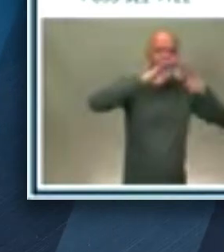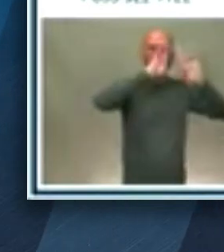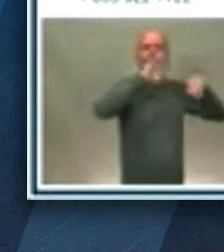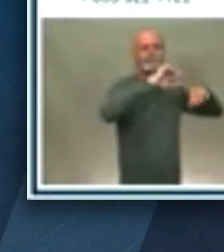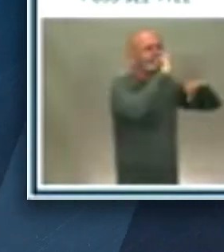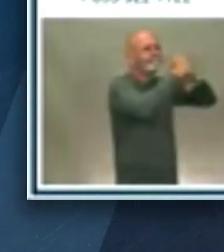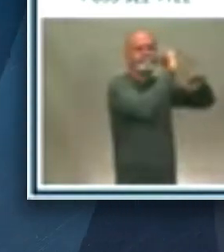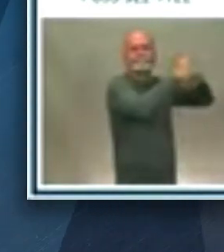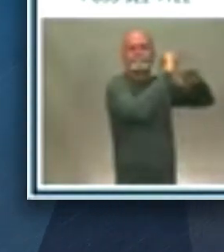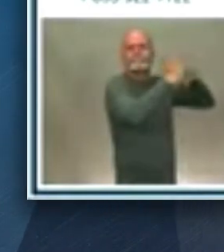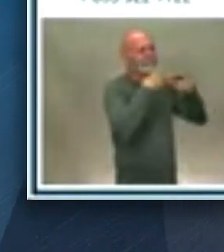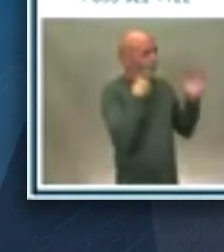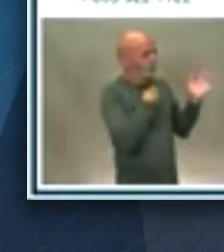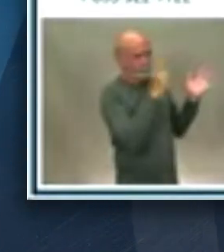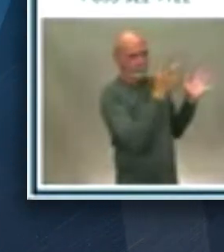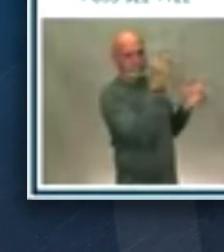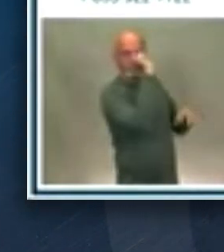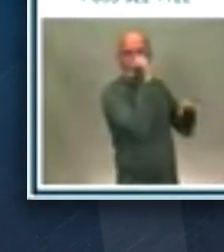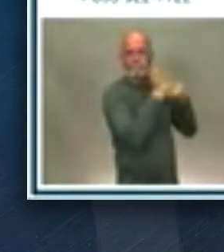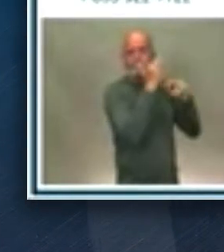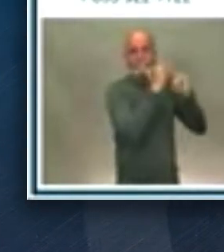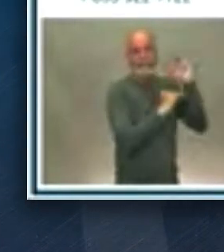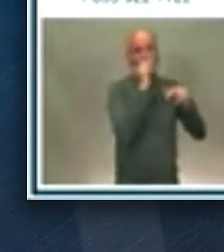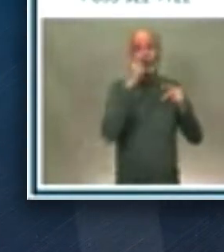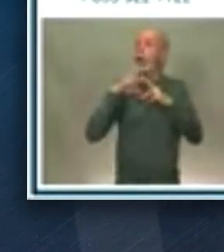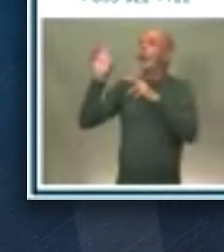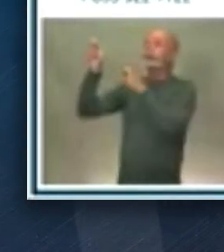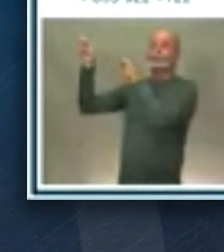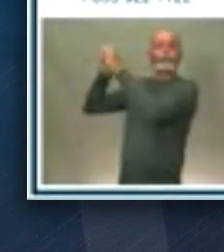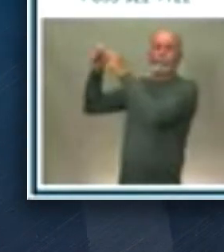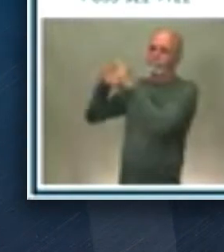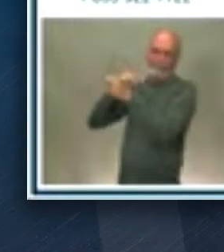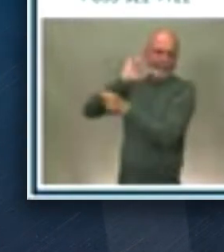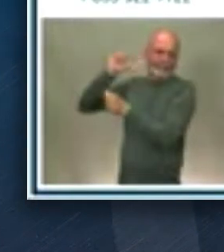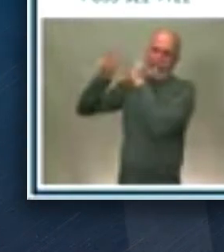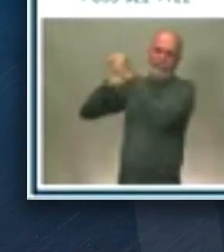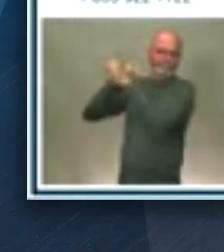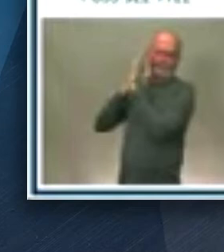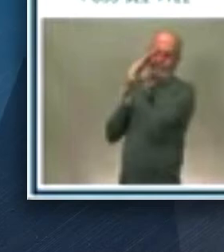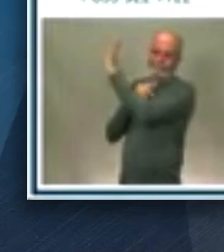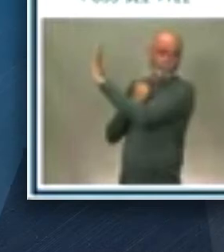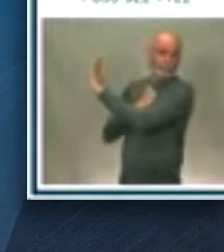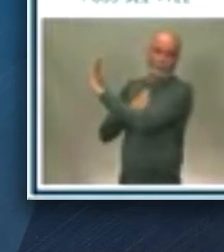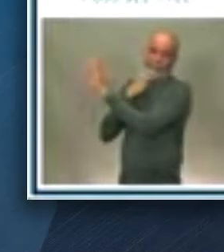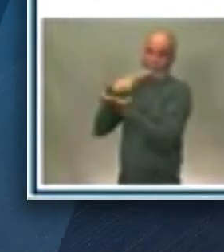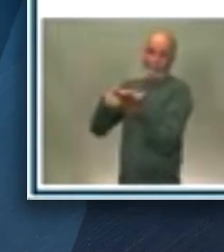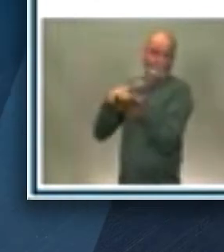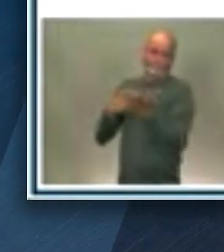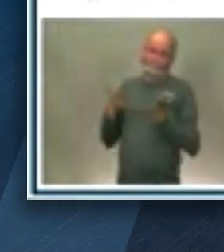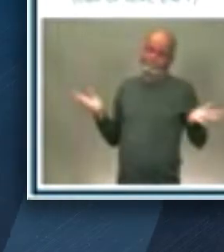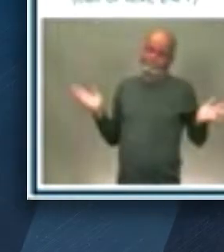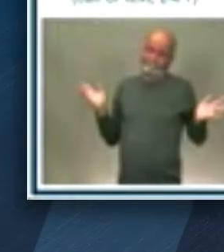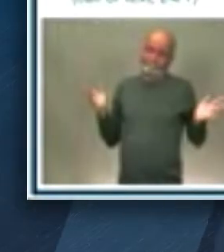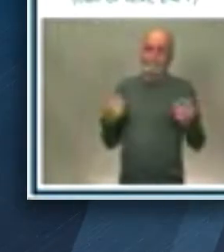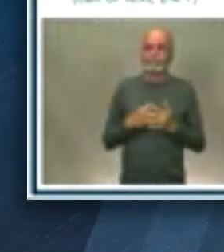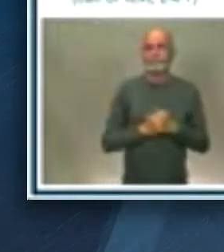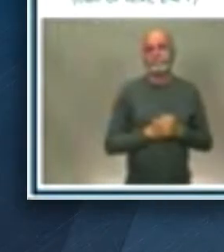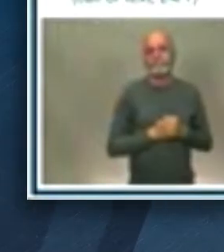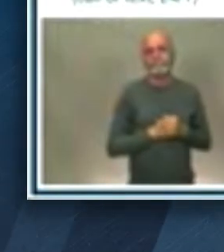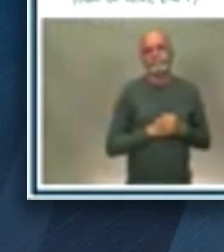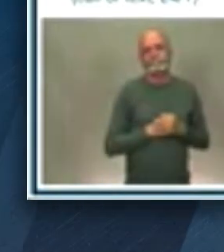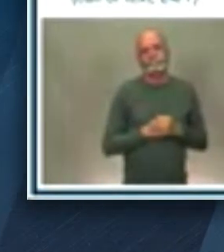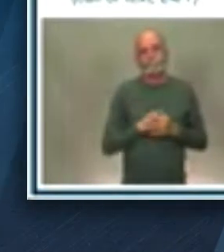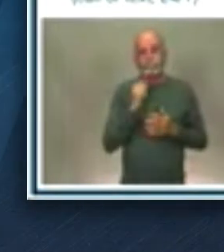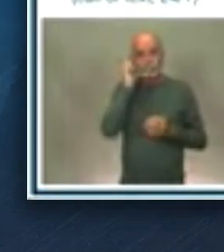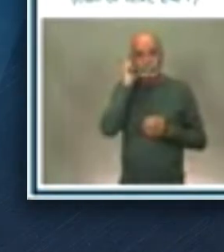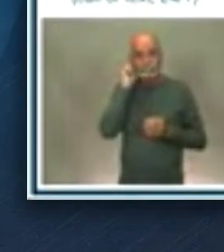crisis. Rent control is not the solution to the housing crisis in this province. It's just not. I'm sorry. But respectfully, though, sir, isn't it, if it's not the solution, isn't